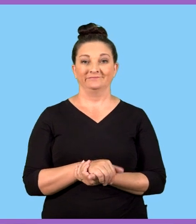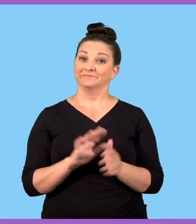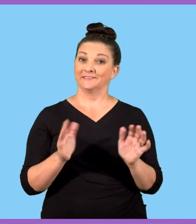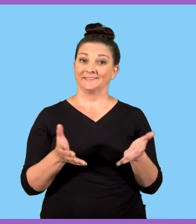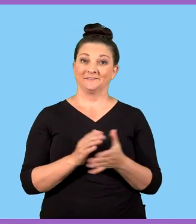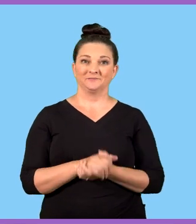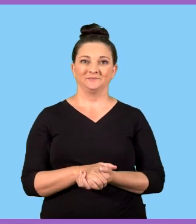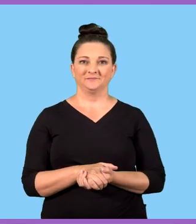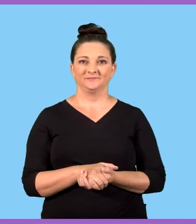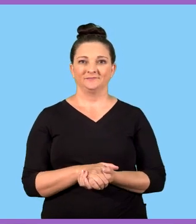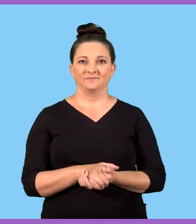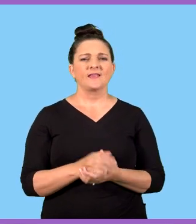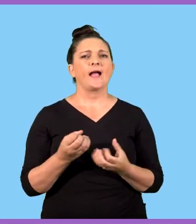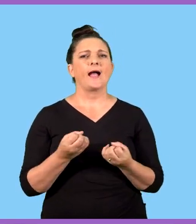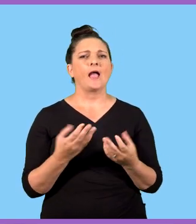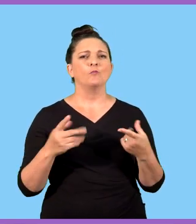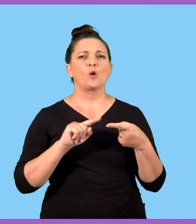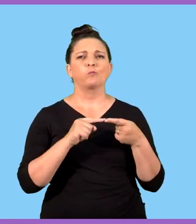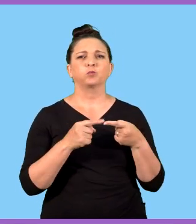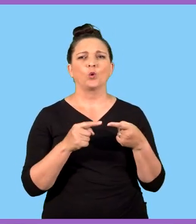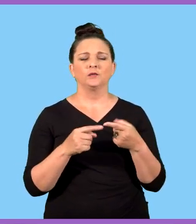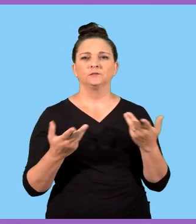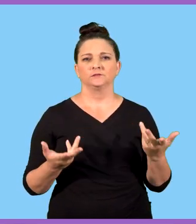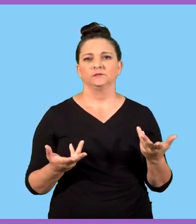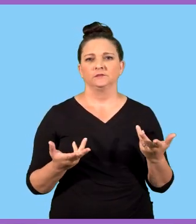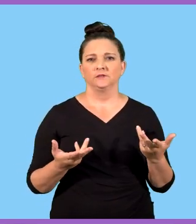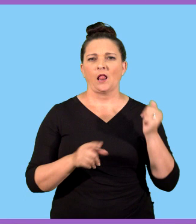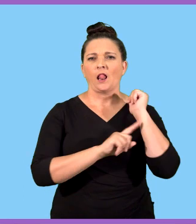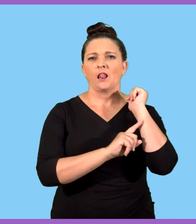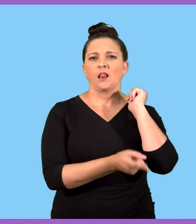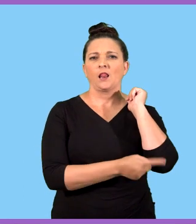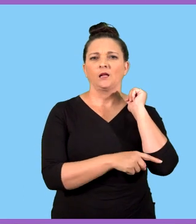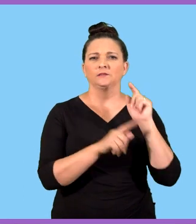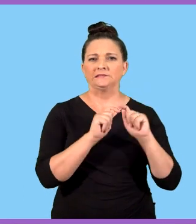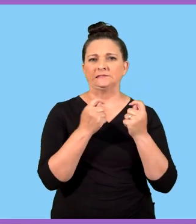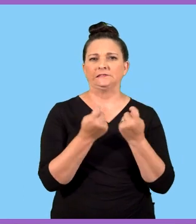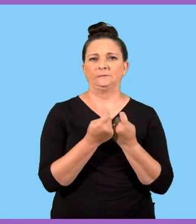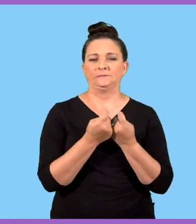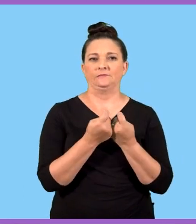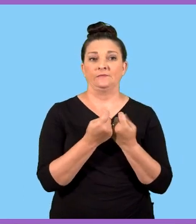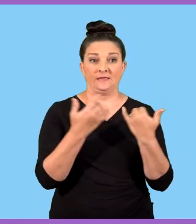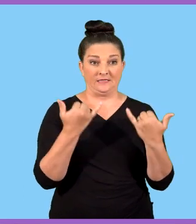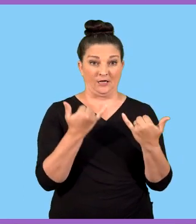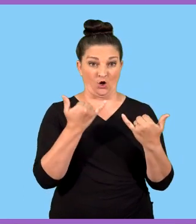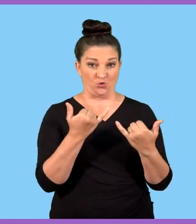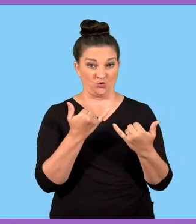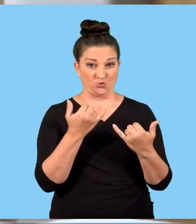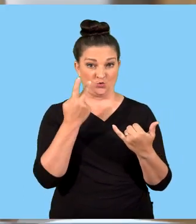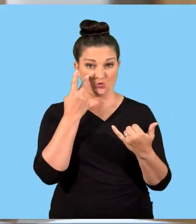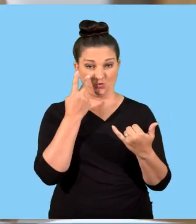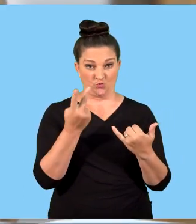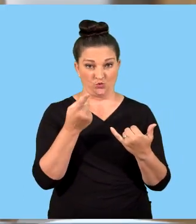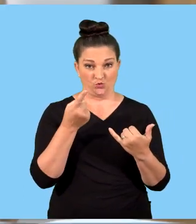There we are. How many points does the last team on the league have? So if I look at this,